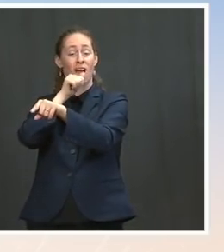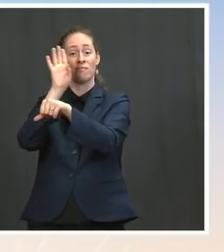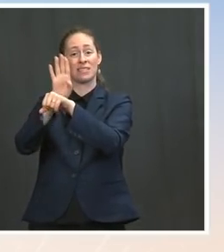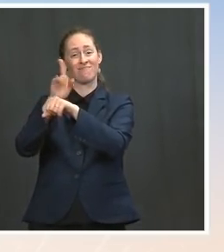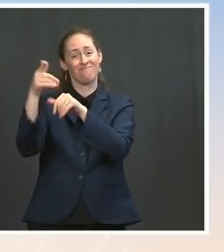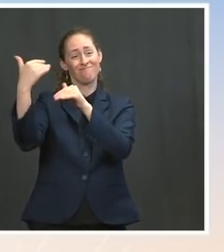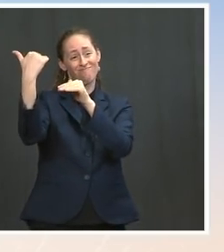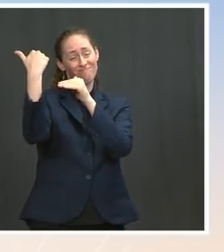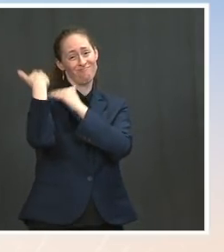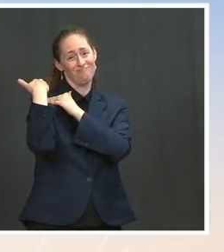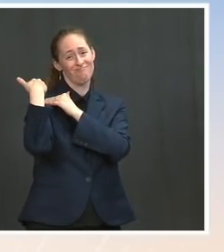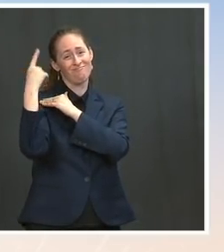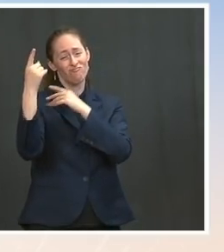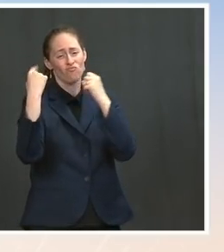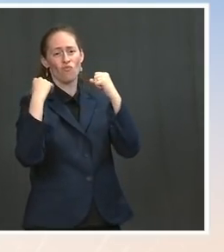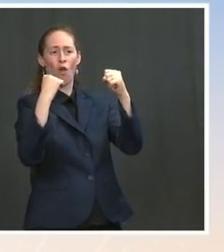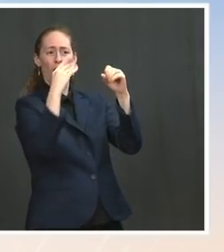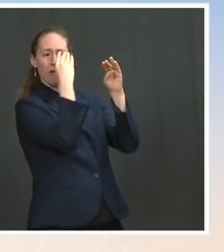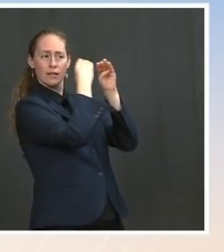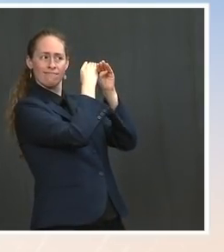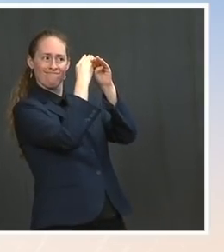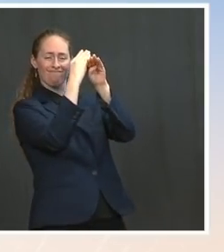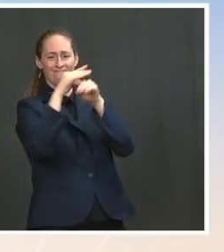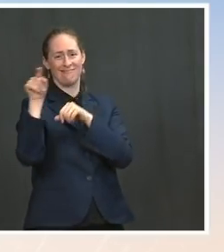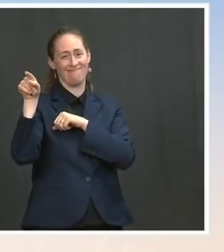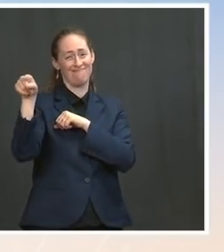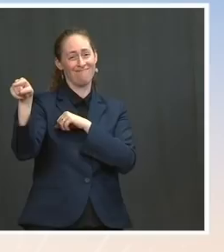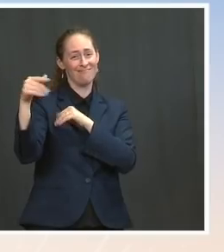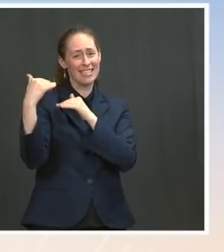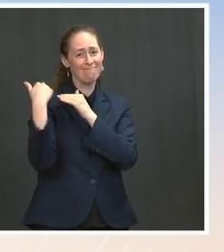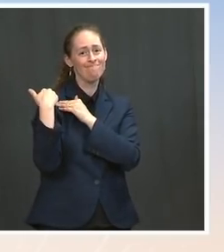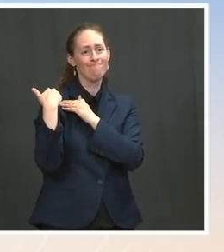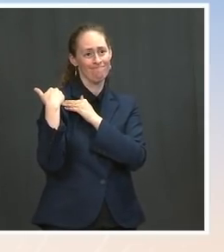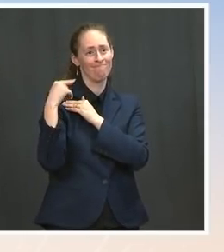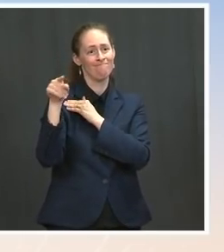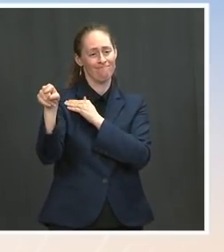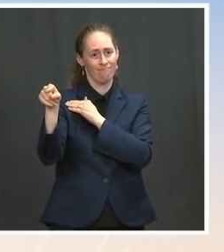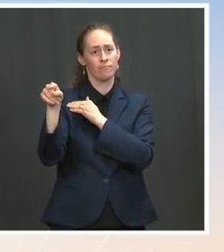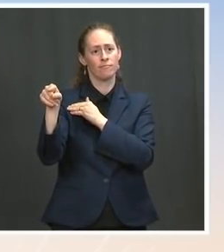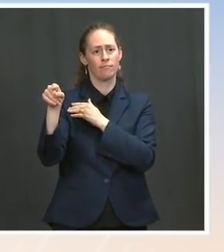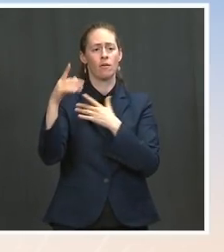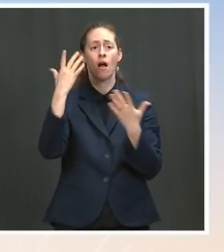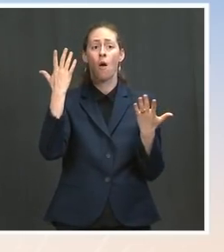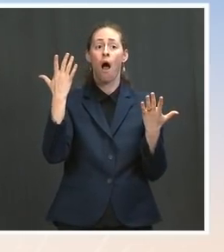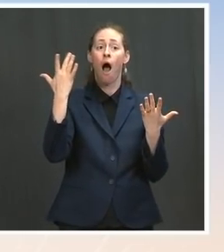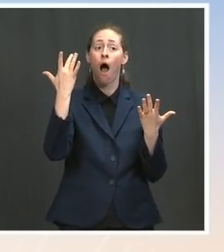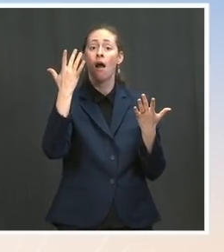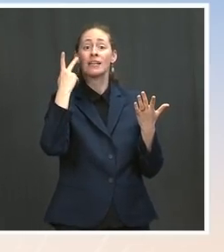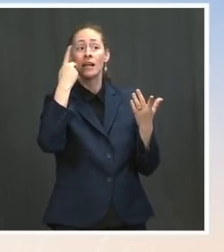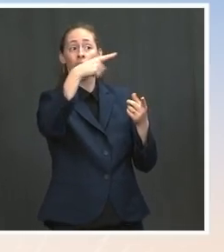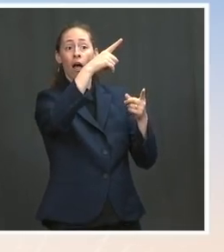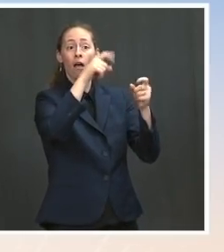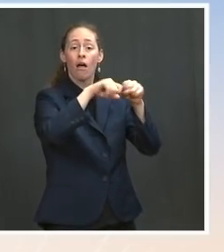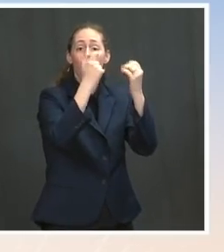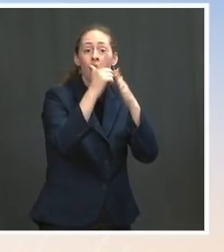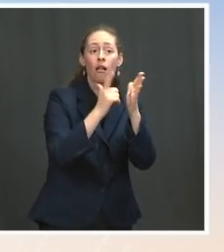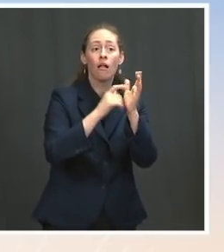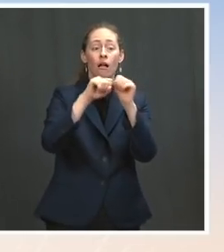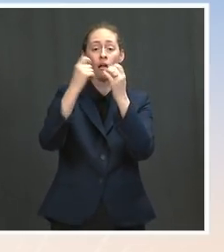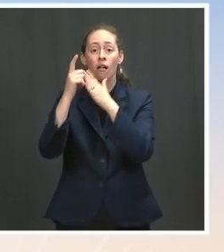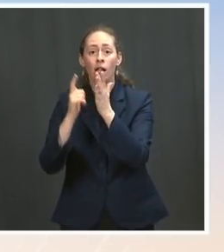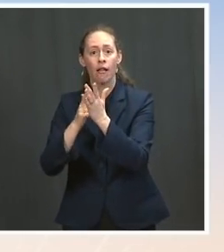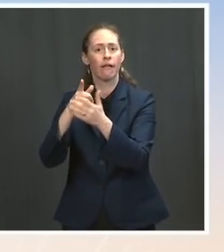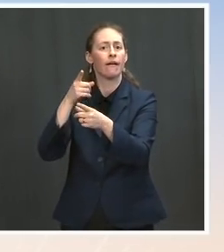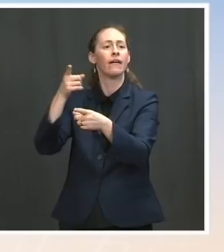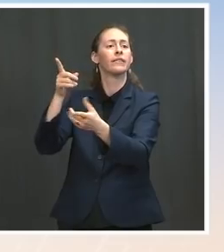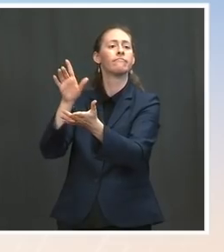their own cybersecurity. As it relates to why criminal actors are taking actions against private sector entities, I don't